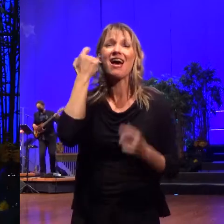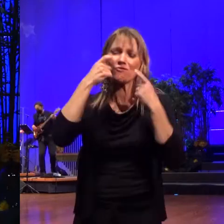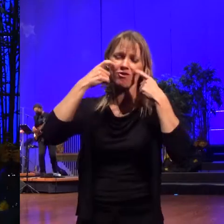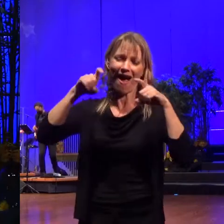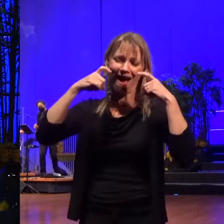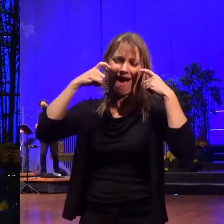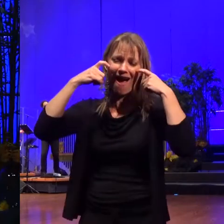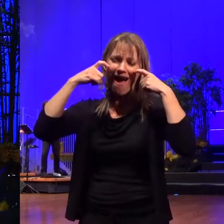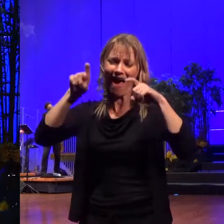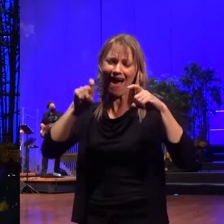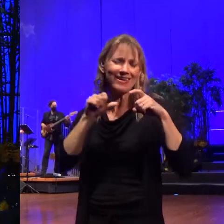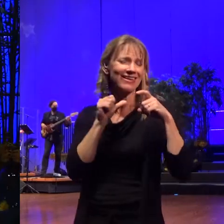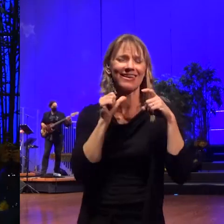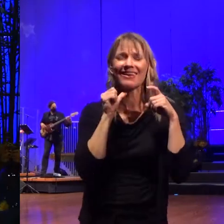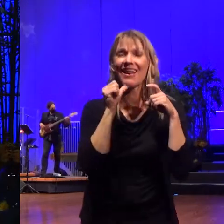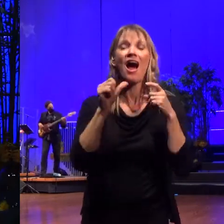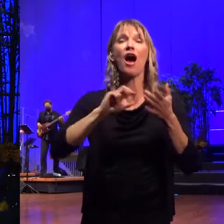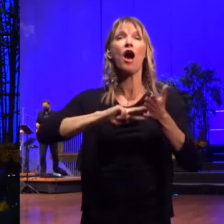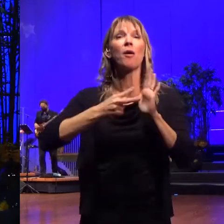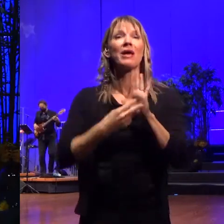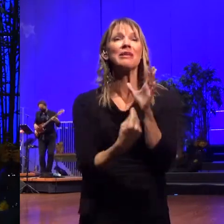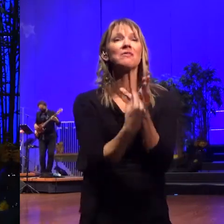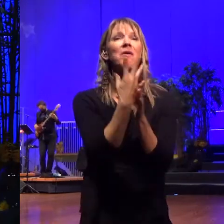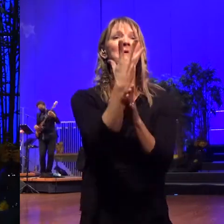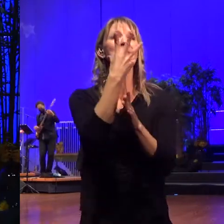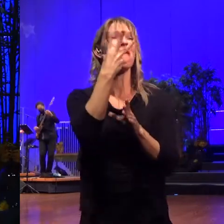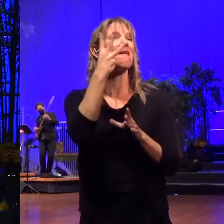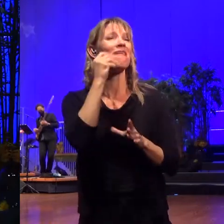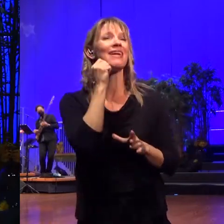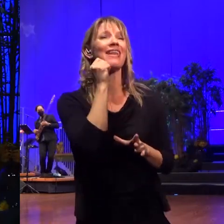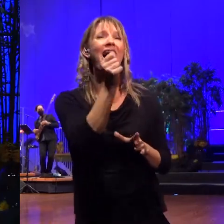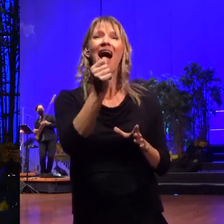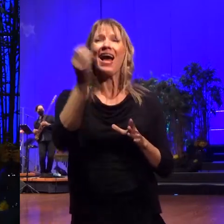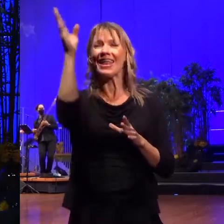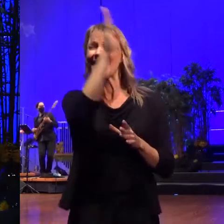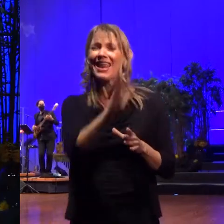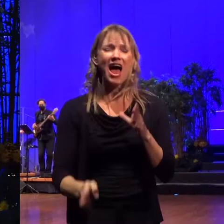cry, then we won't grow, and we may never heal.